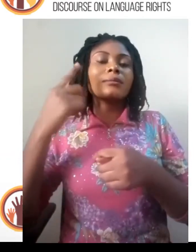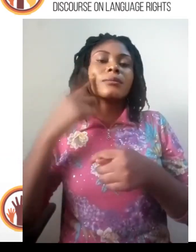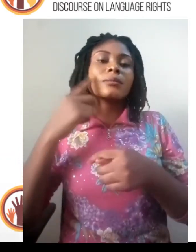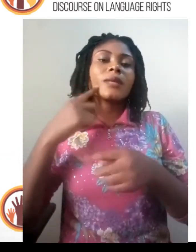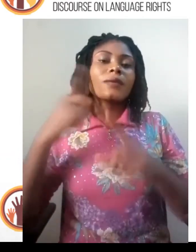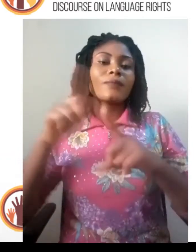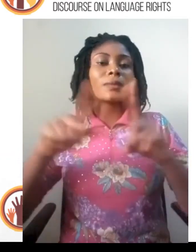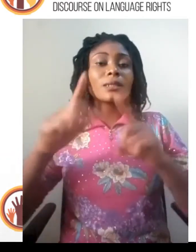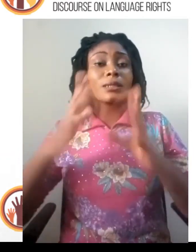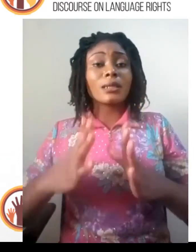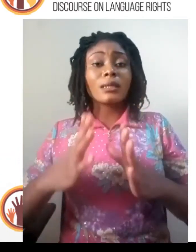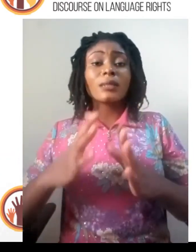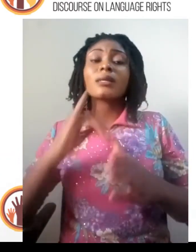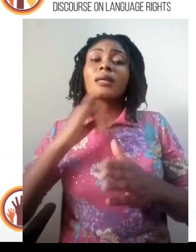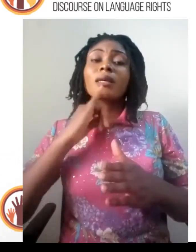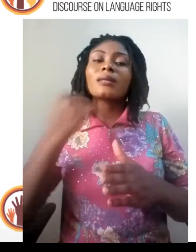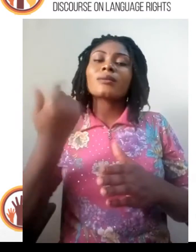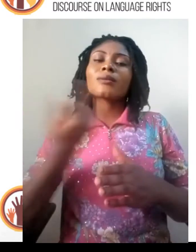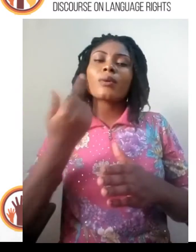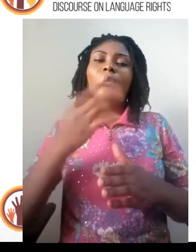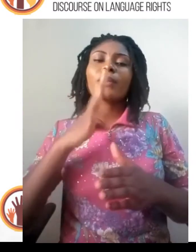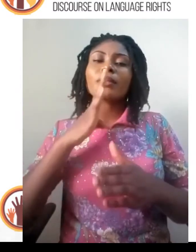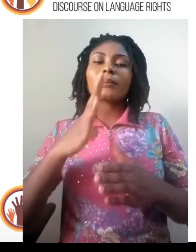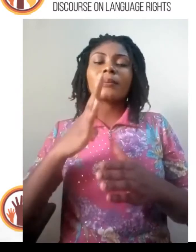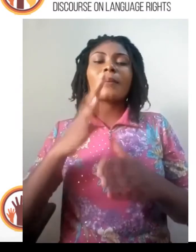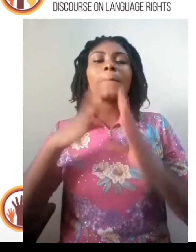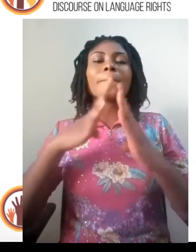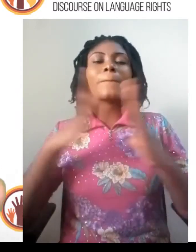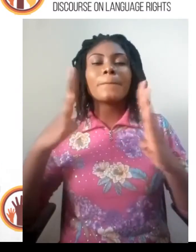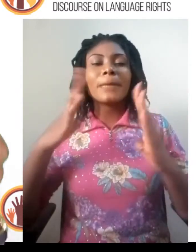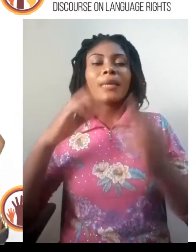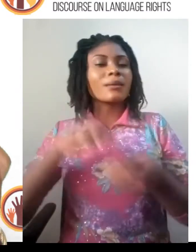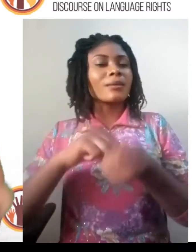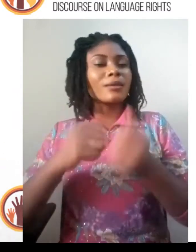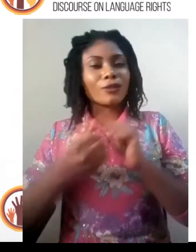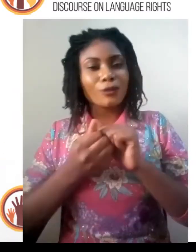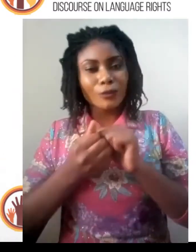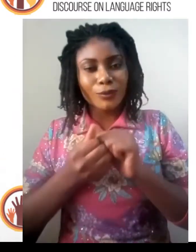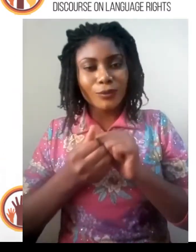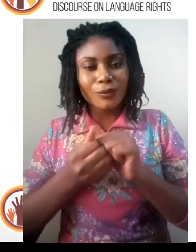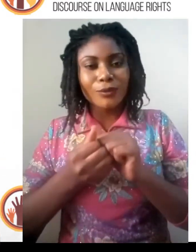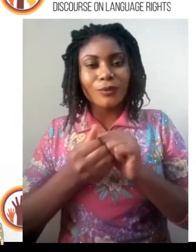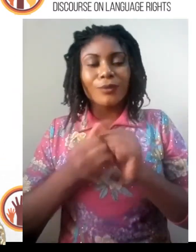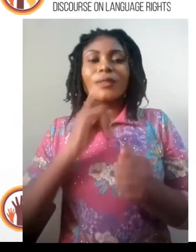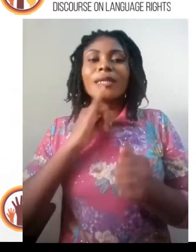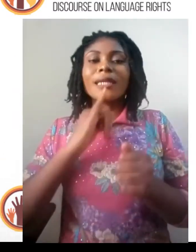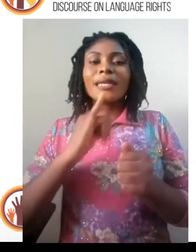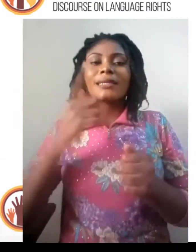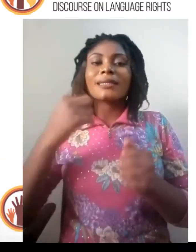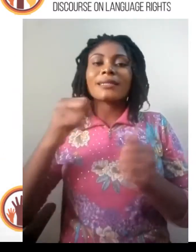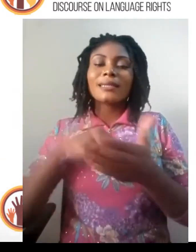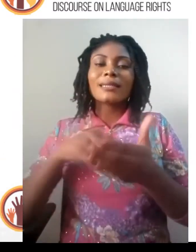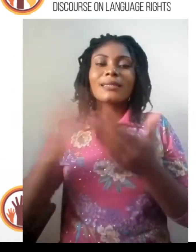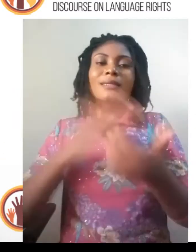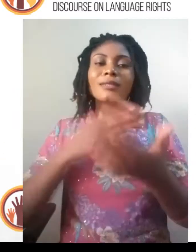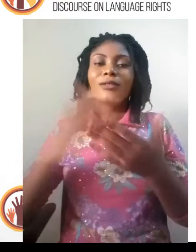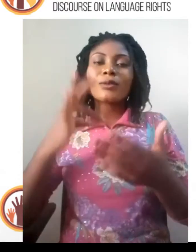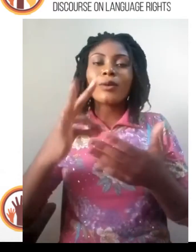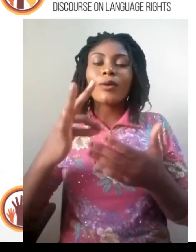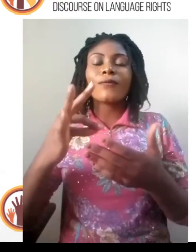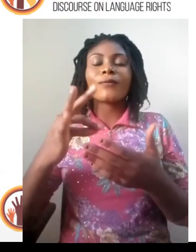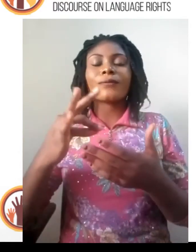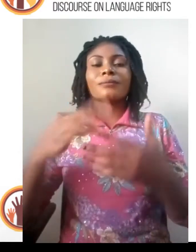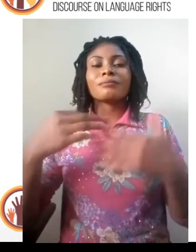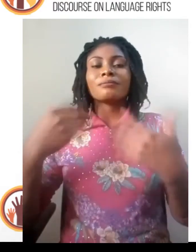to want to bring into limelight is this issue of bringing the community to